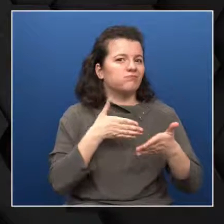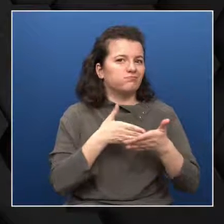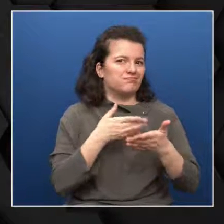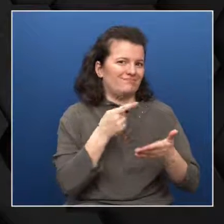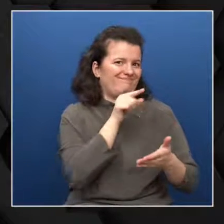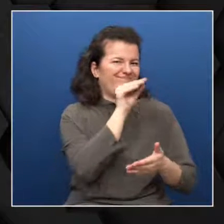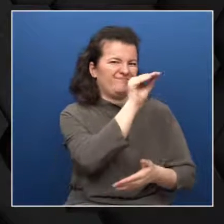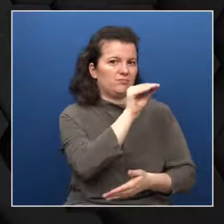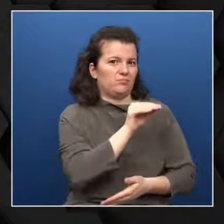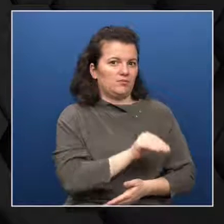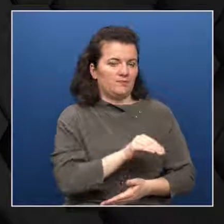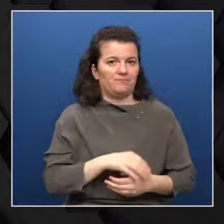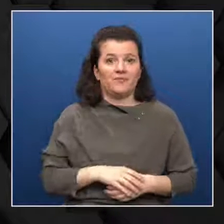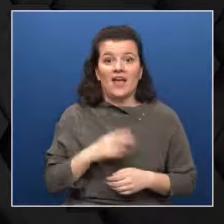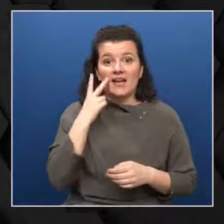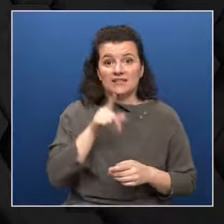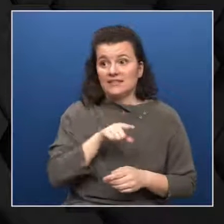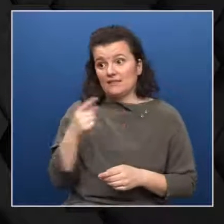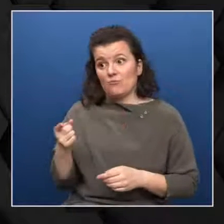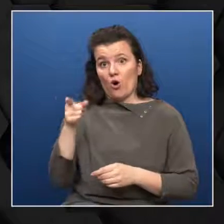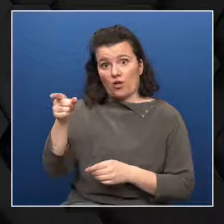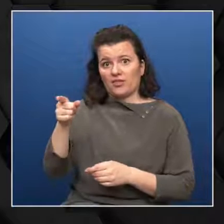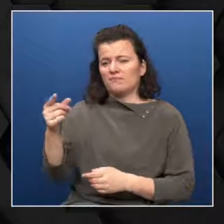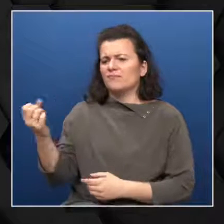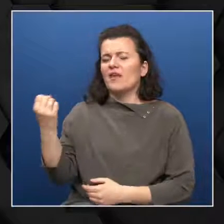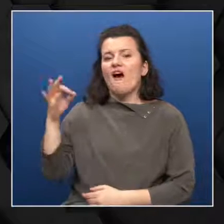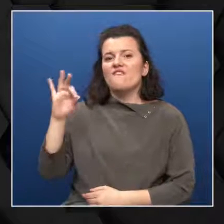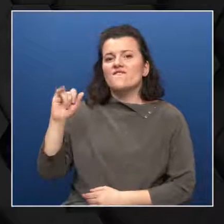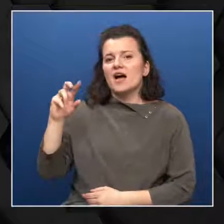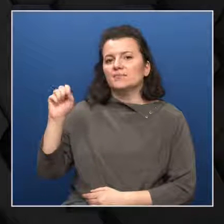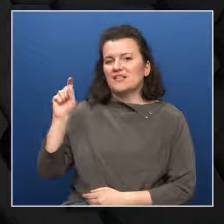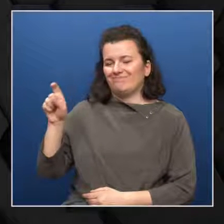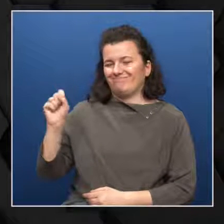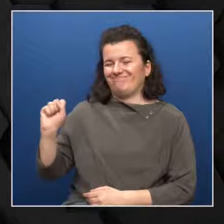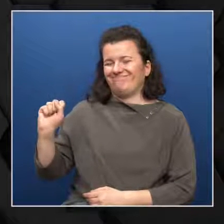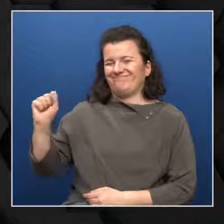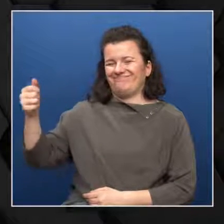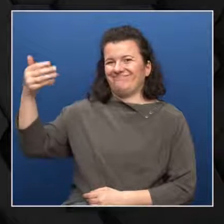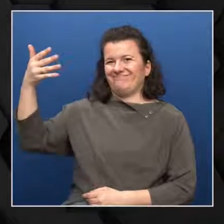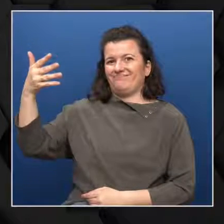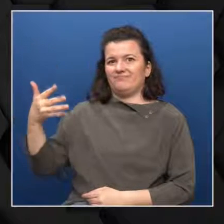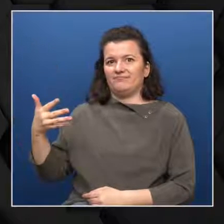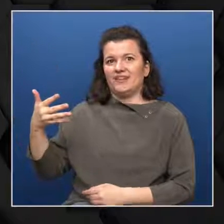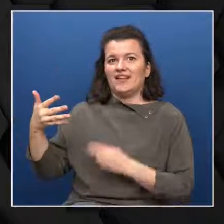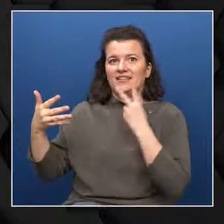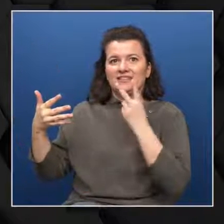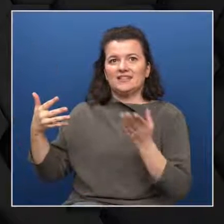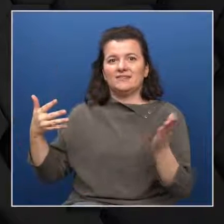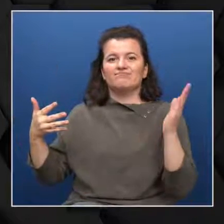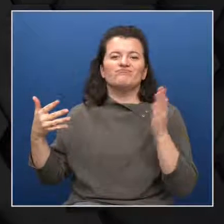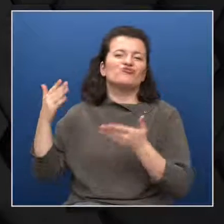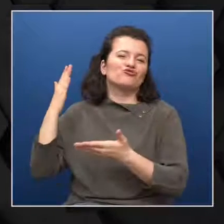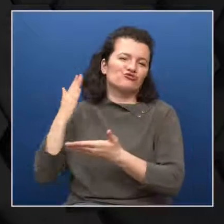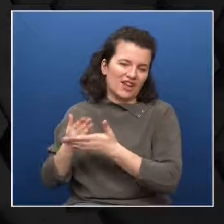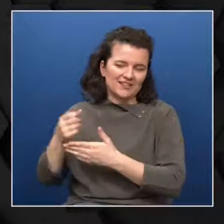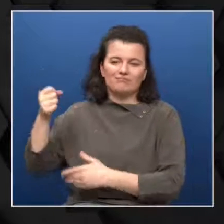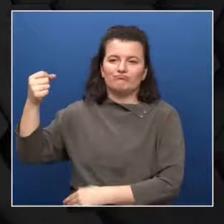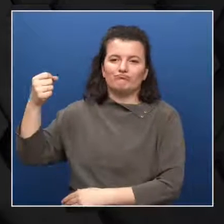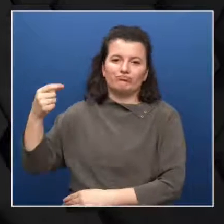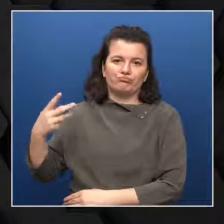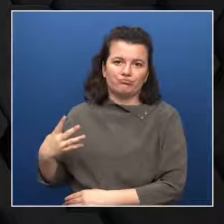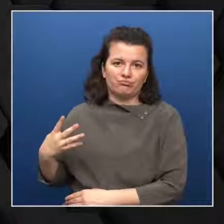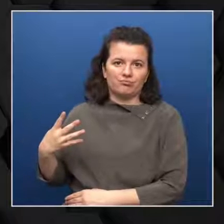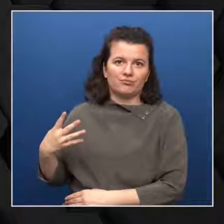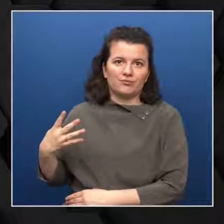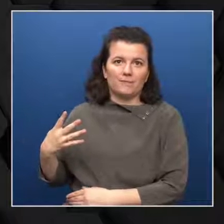version of that. Now I'm going to click on fast past here, and we should experience a few issues. Yes, and we got some issues. Color